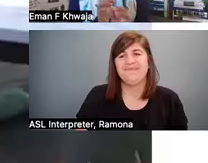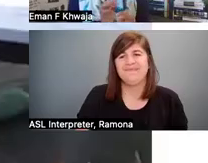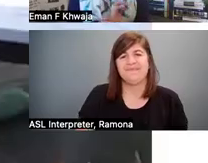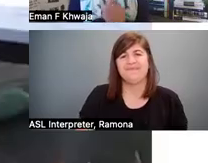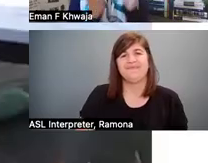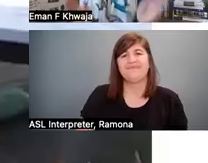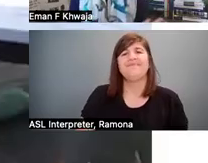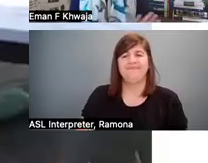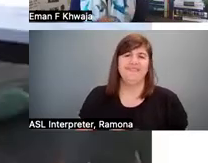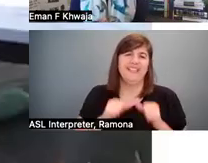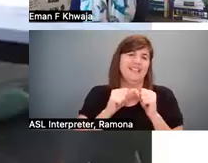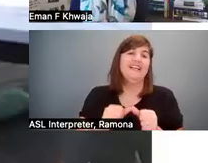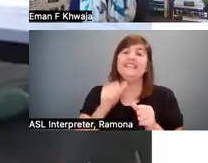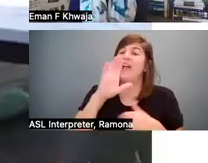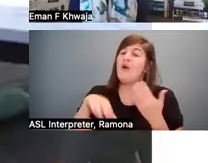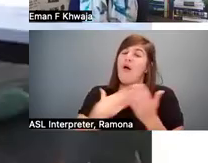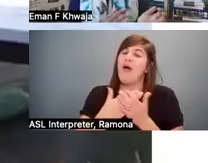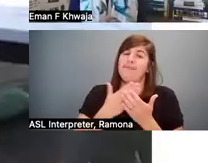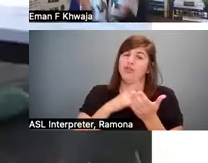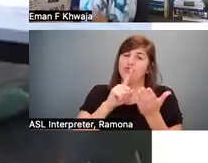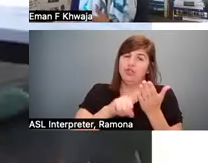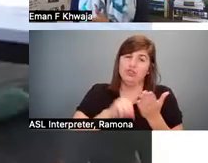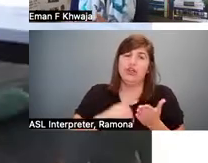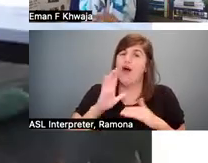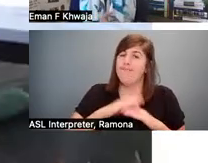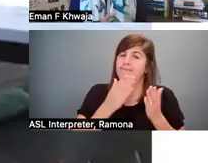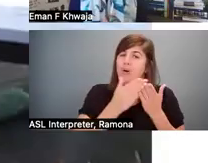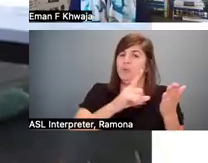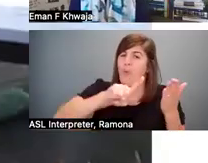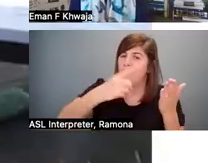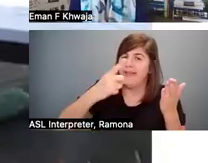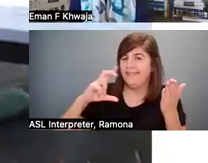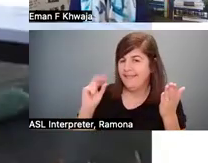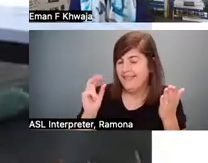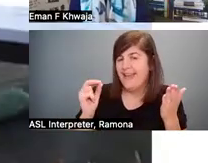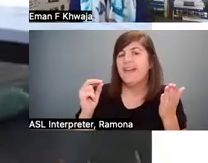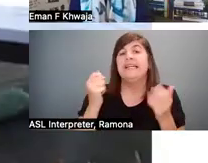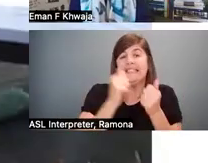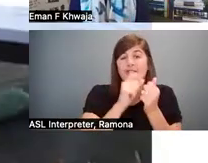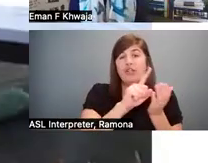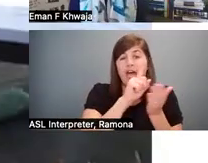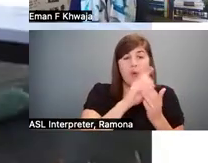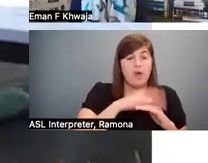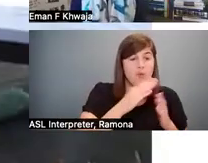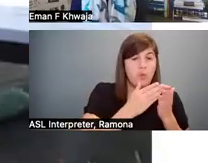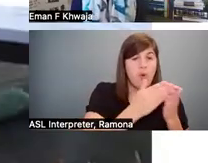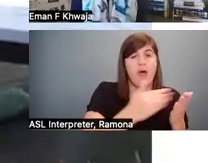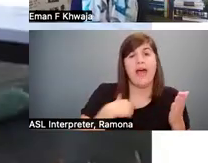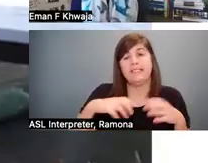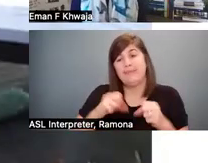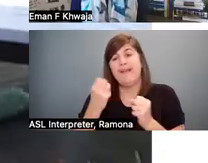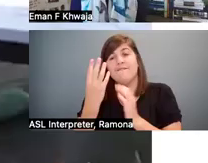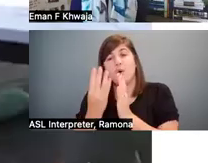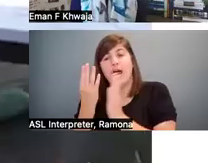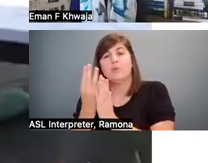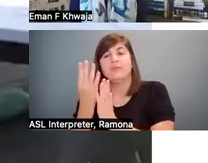Continuing on, not all of my research happens on boats on the water. So for every hour I spend on the water, I spend 4 or 5